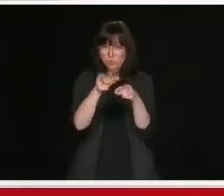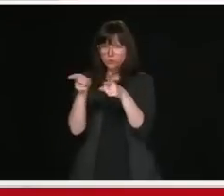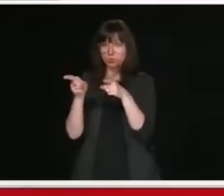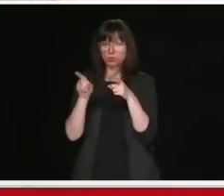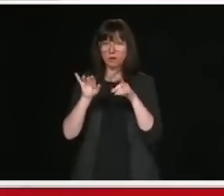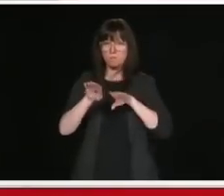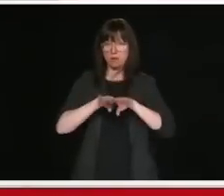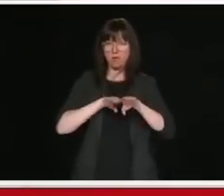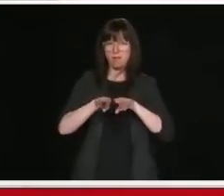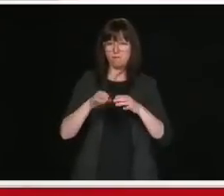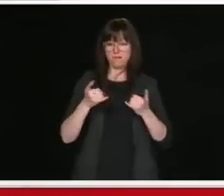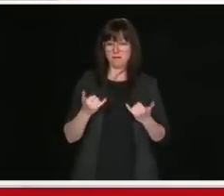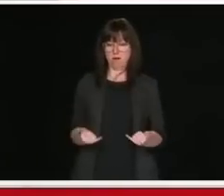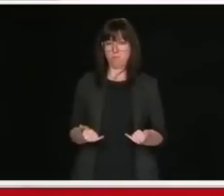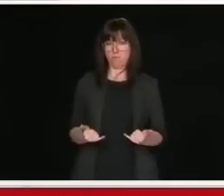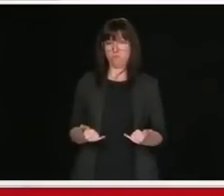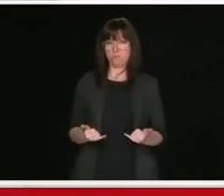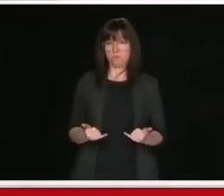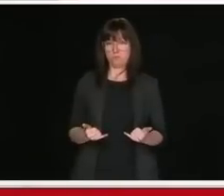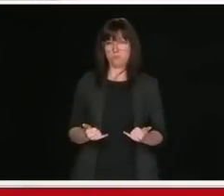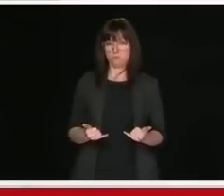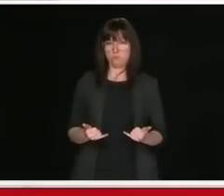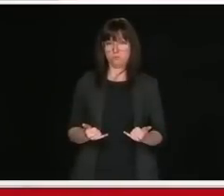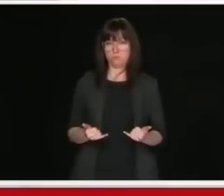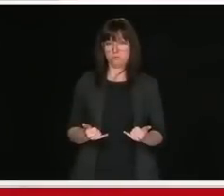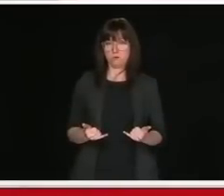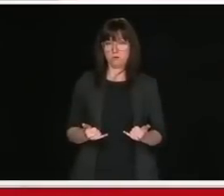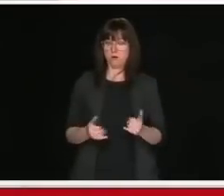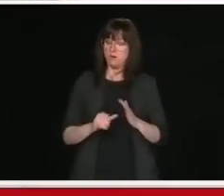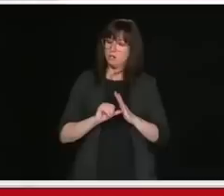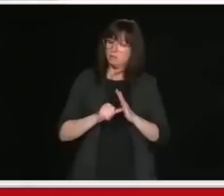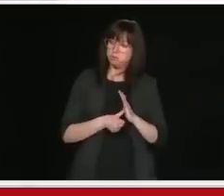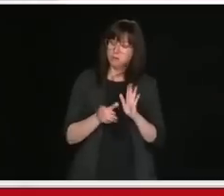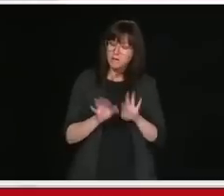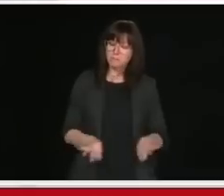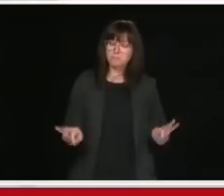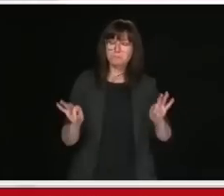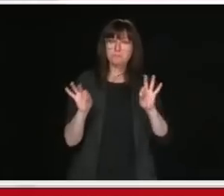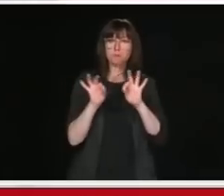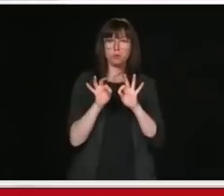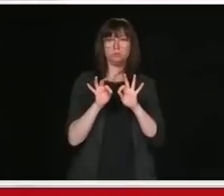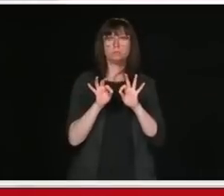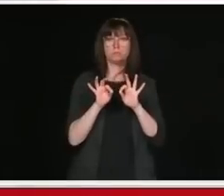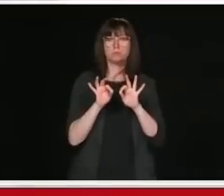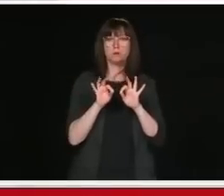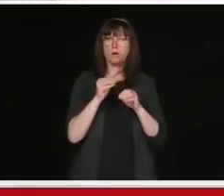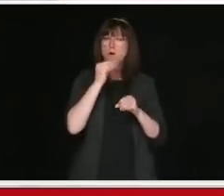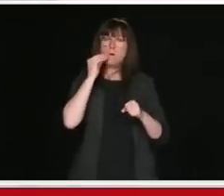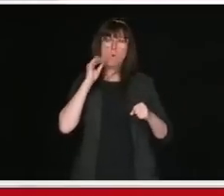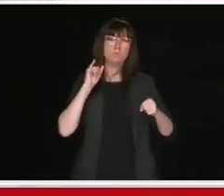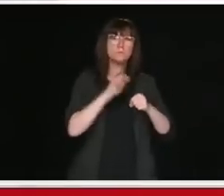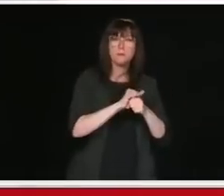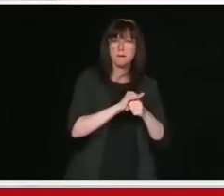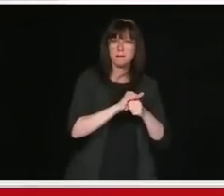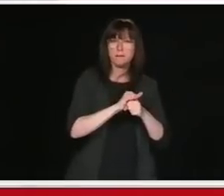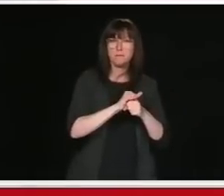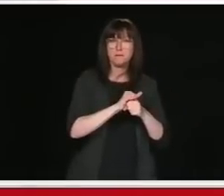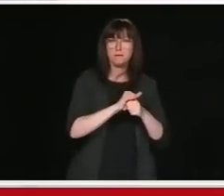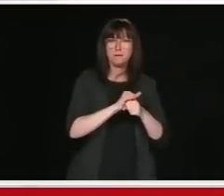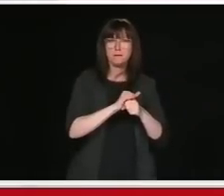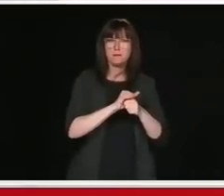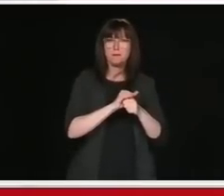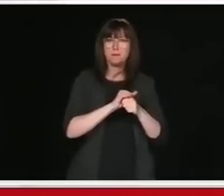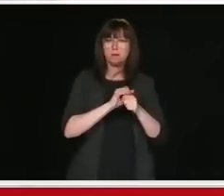is why it is so important that people stay home, that they continue with the social distancing, continue